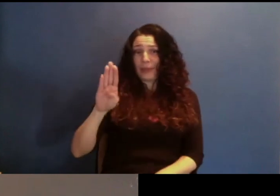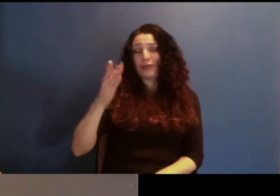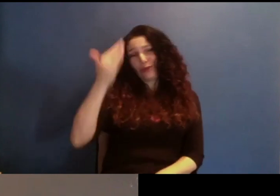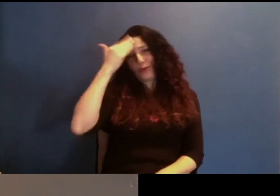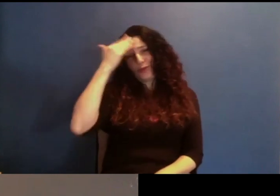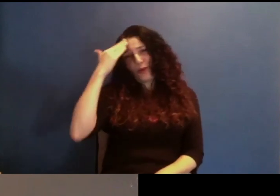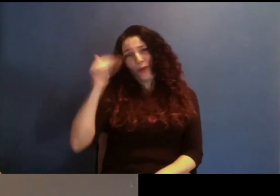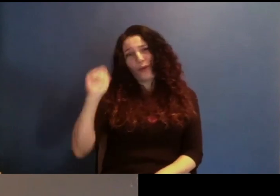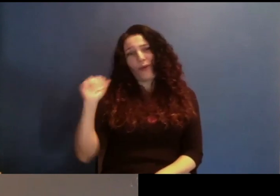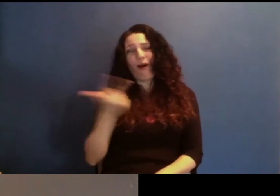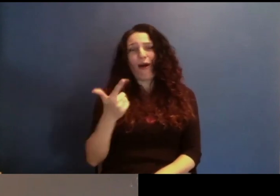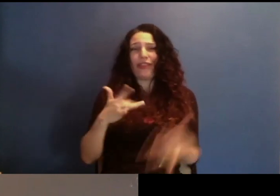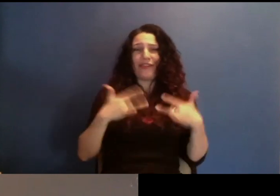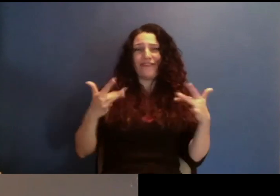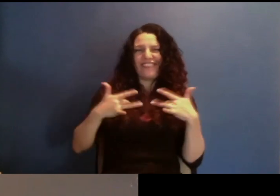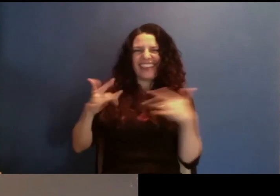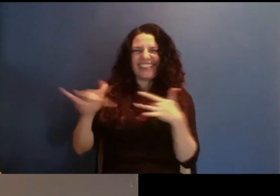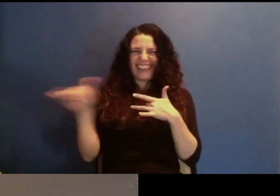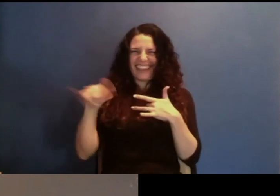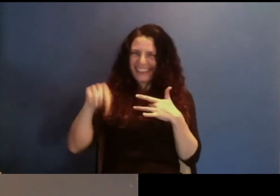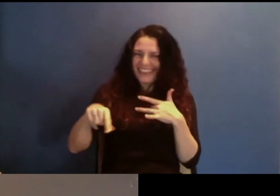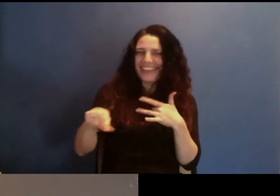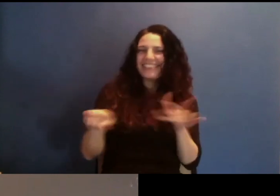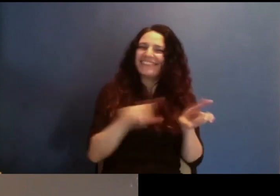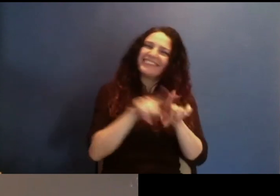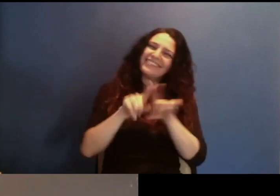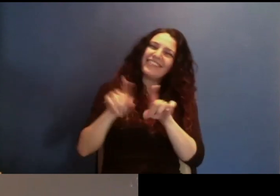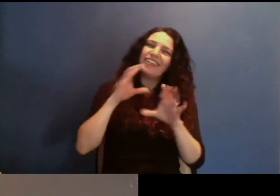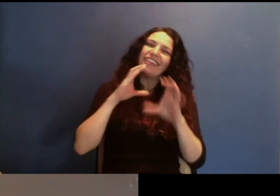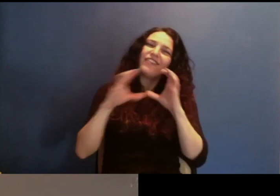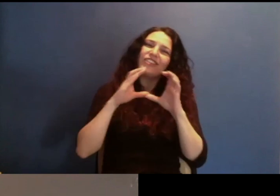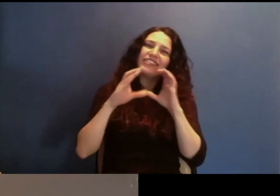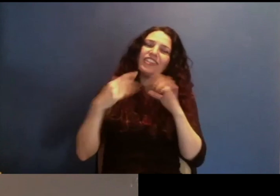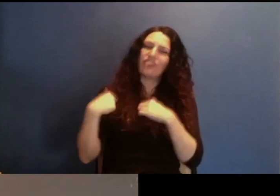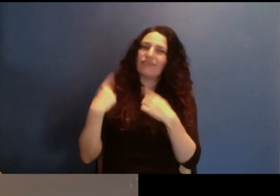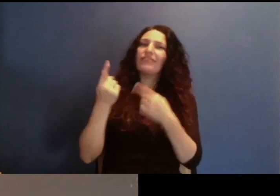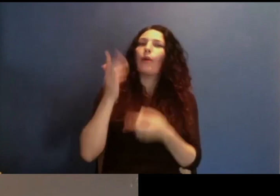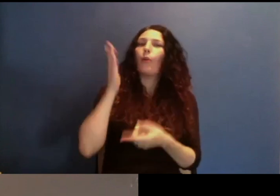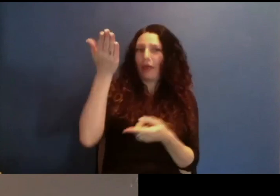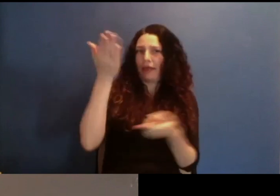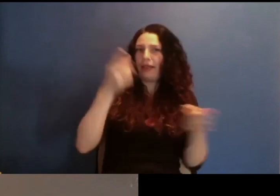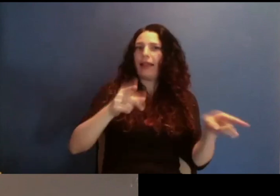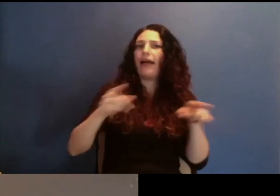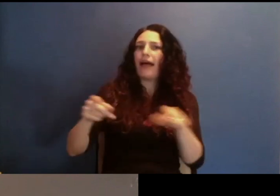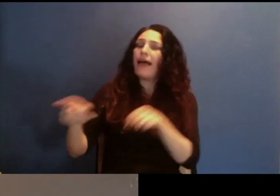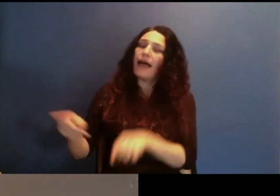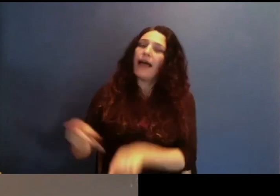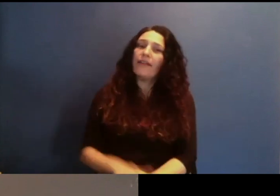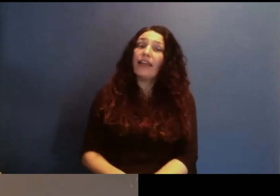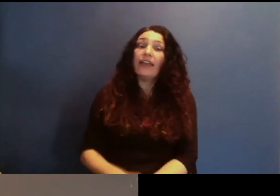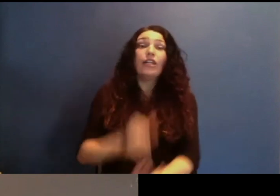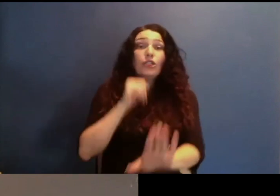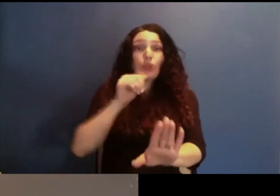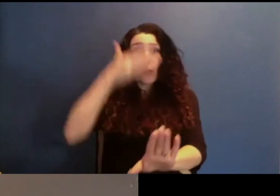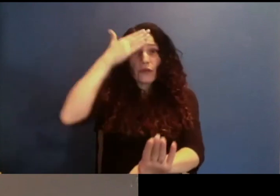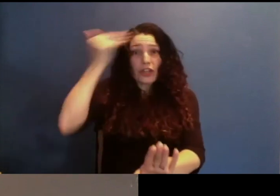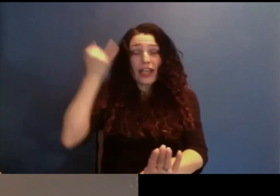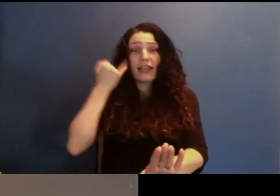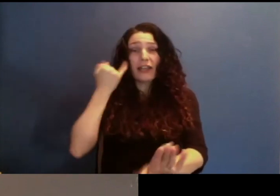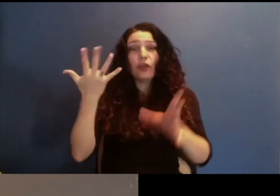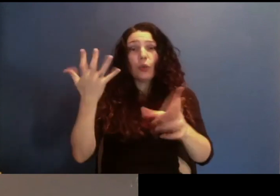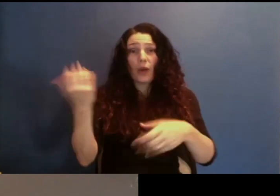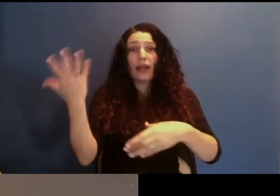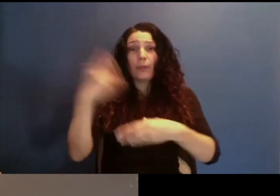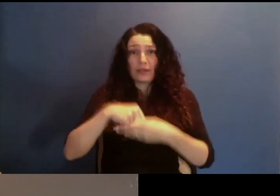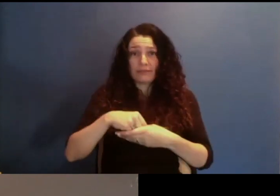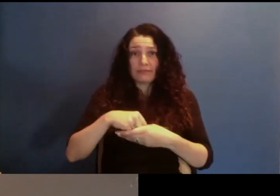more events like these and more awesome conversations that we will be having. And don't forget, if you want to participate in